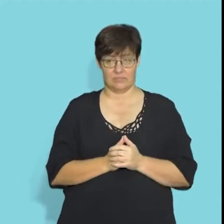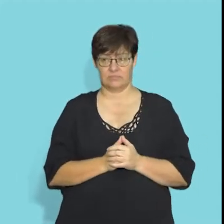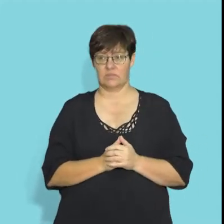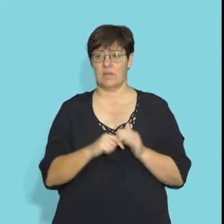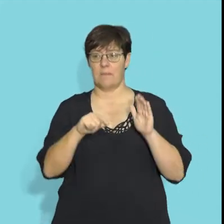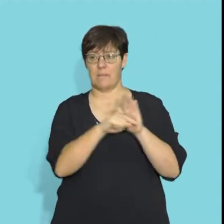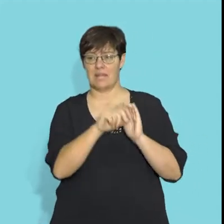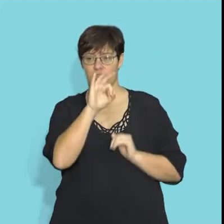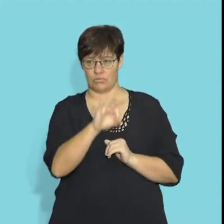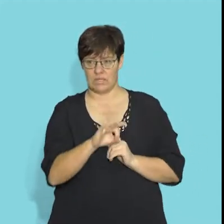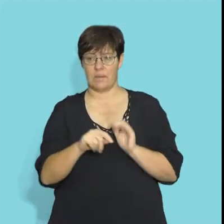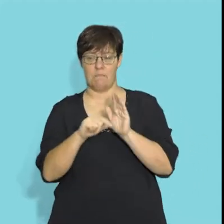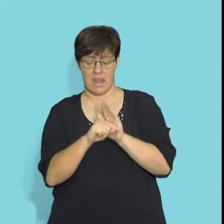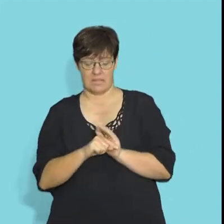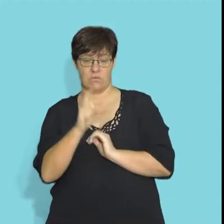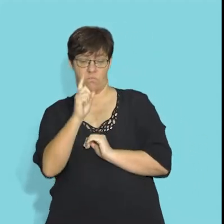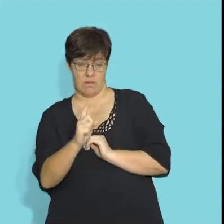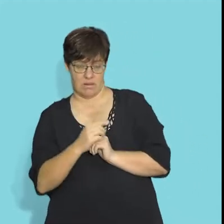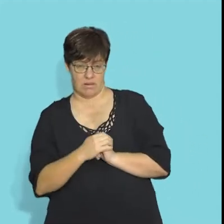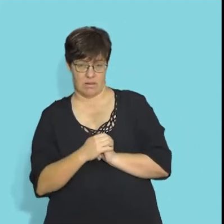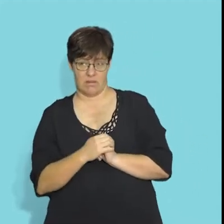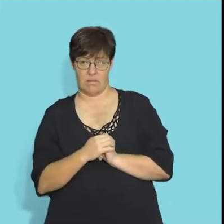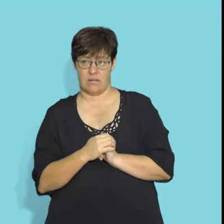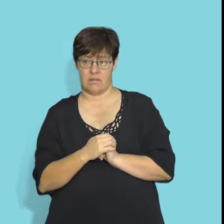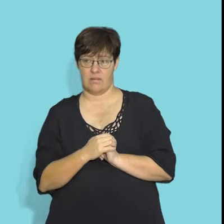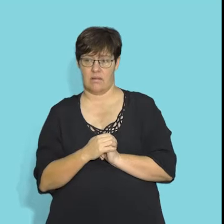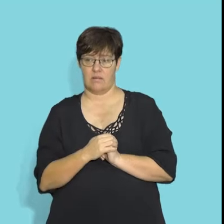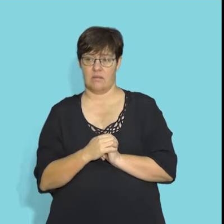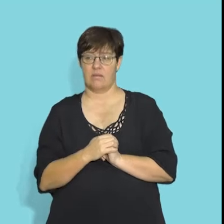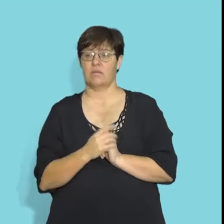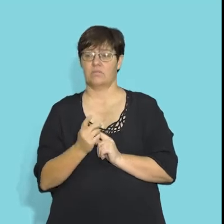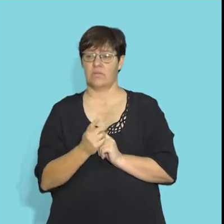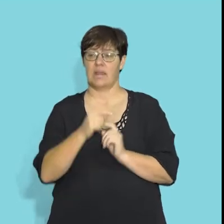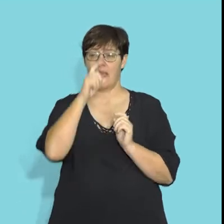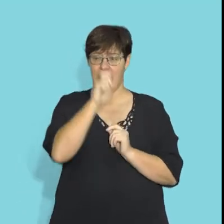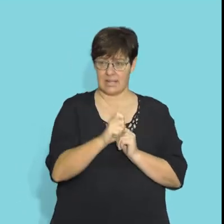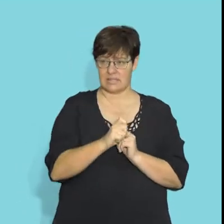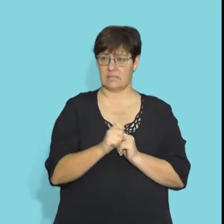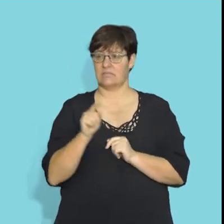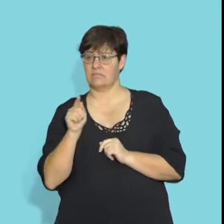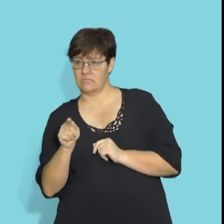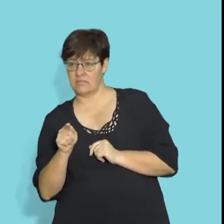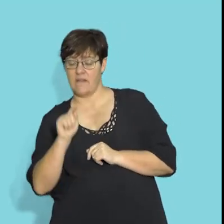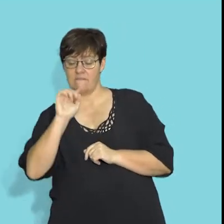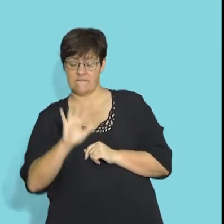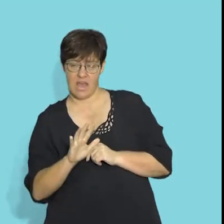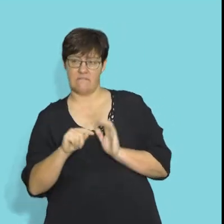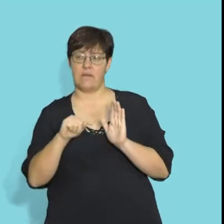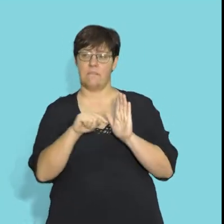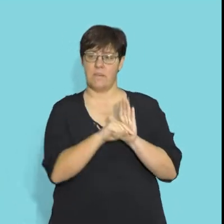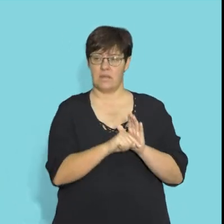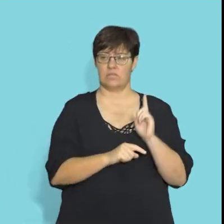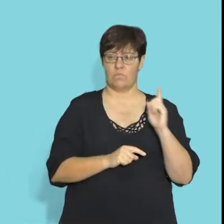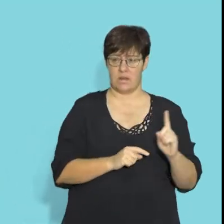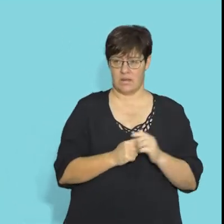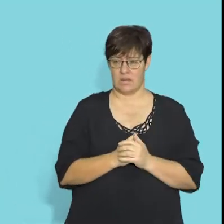I'm going to take the x value and subtract the x value. What I've got at the top, minus